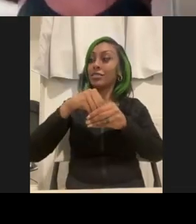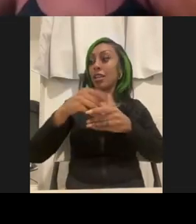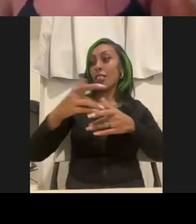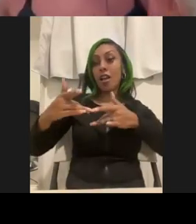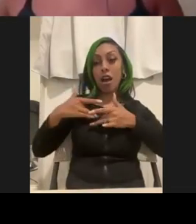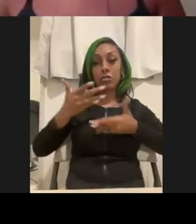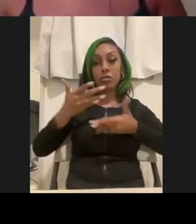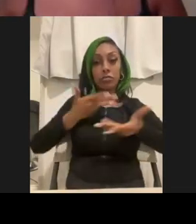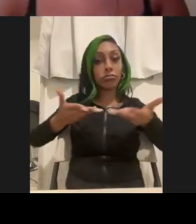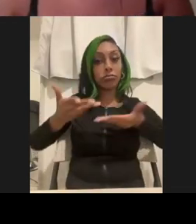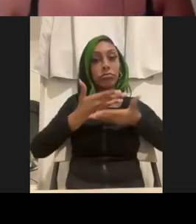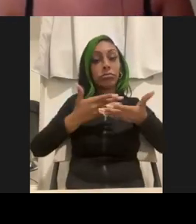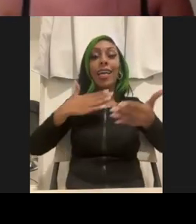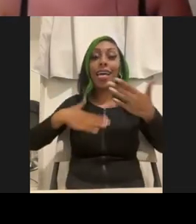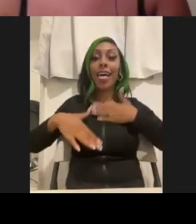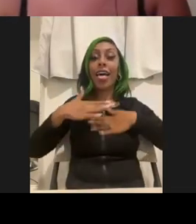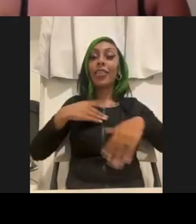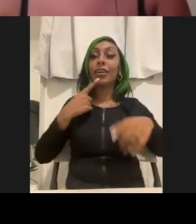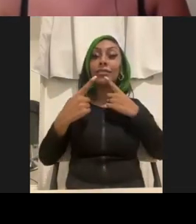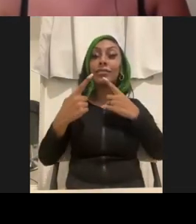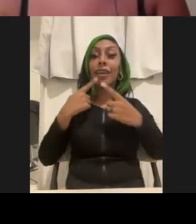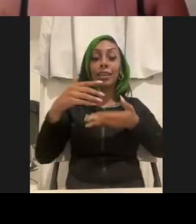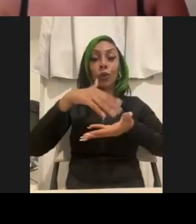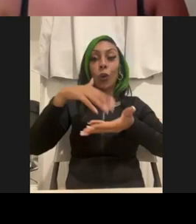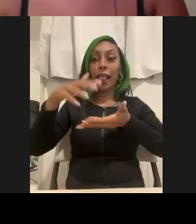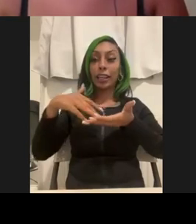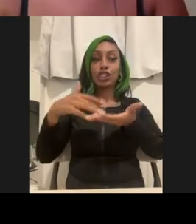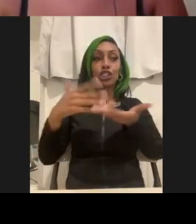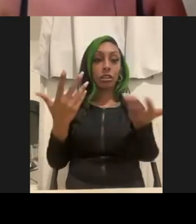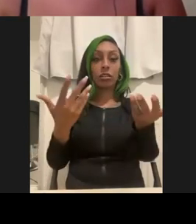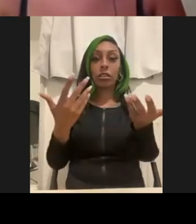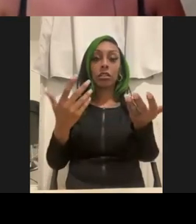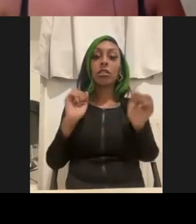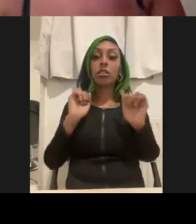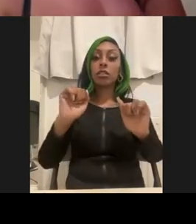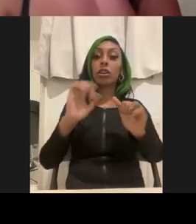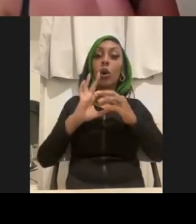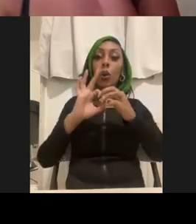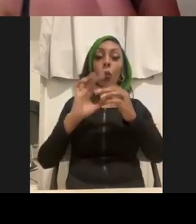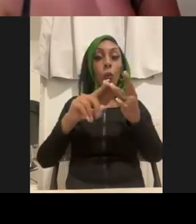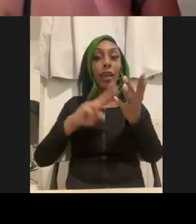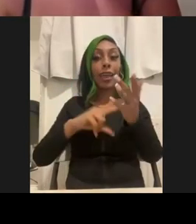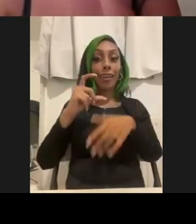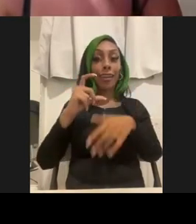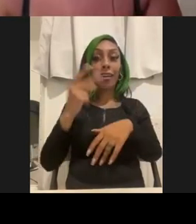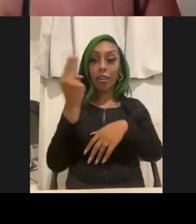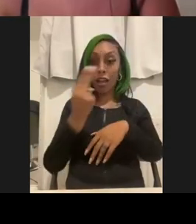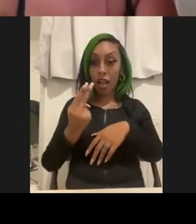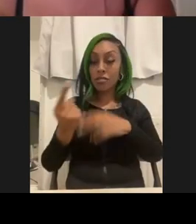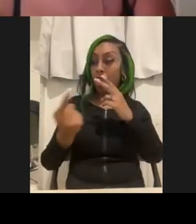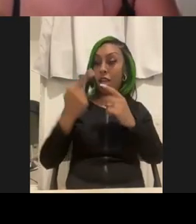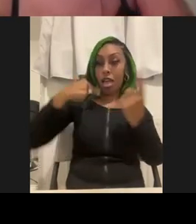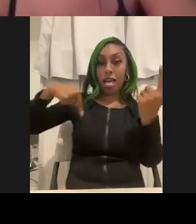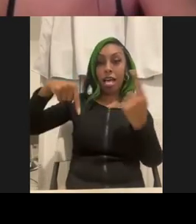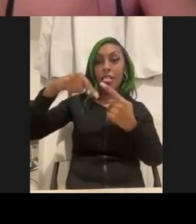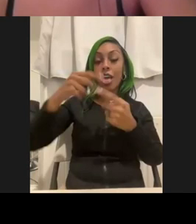conversations around ethical data collection, especially in relation to the work of Ink Arts and other organisations engaging